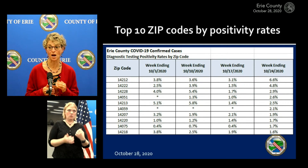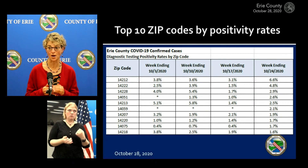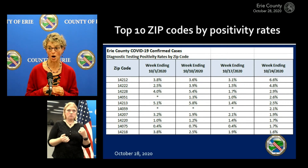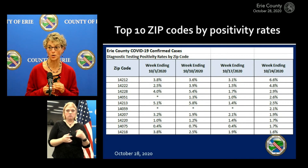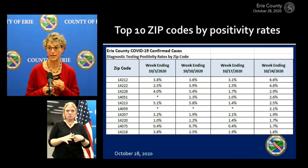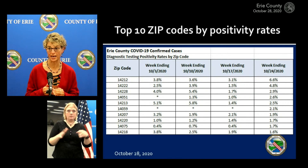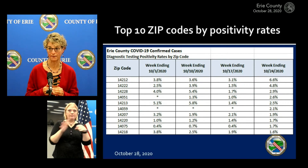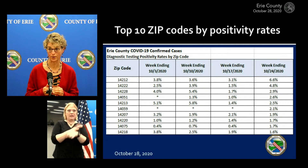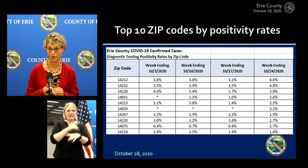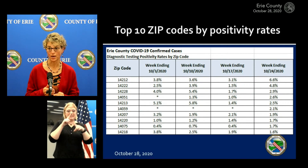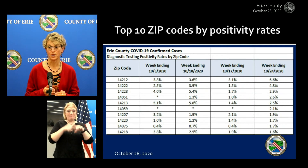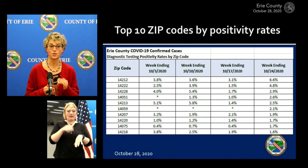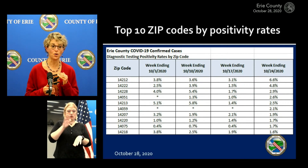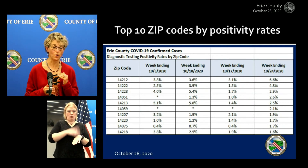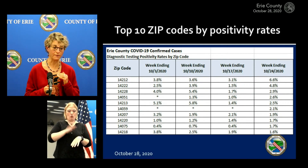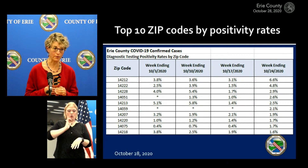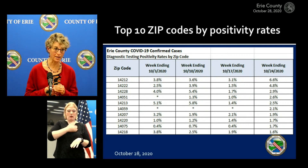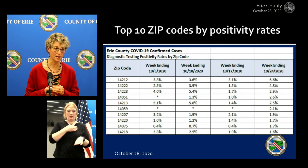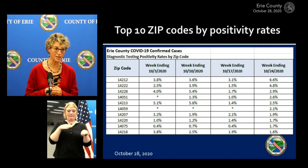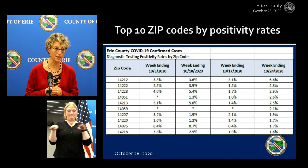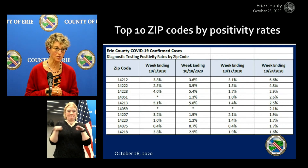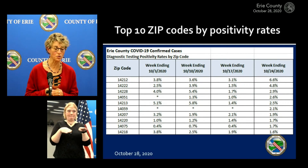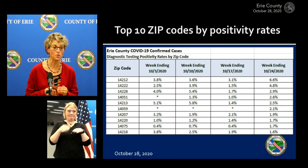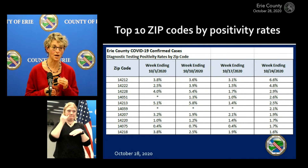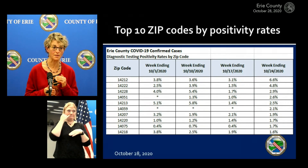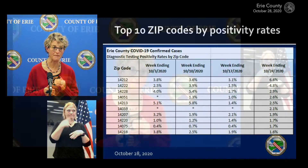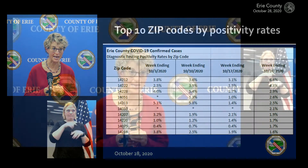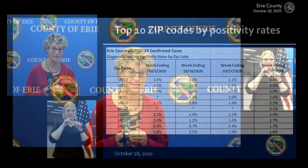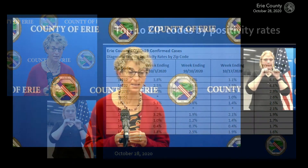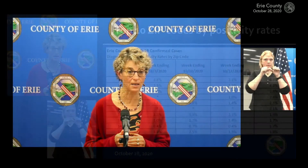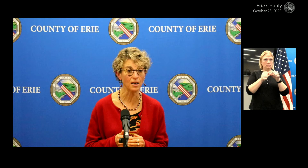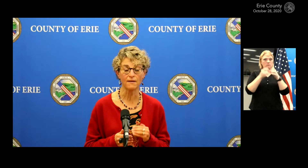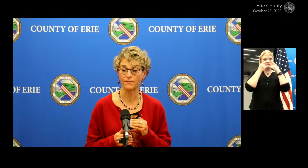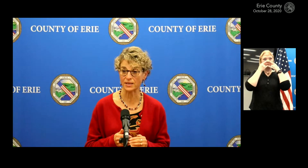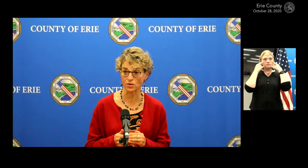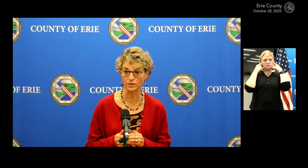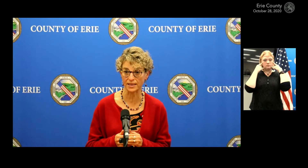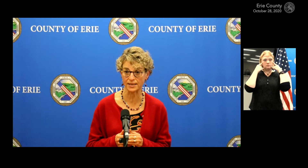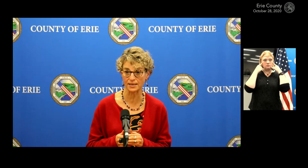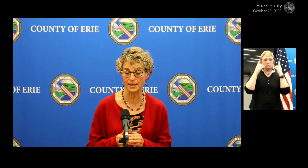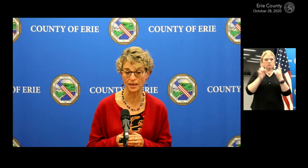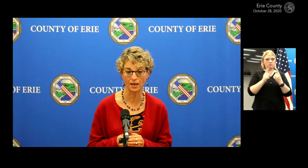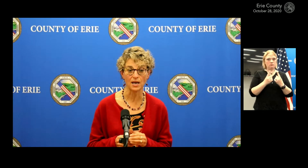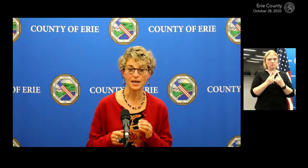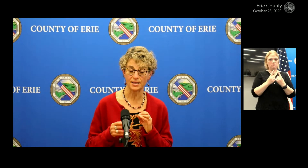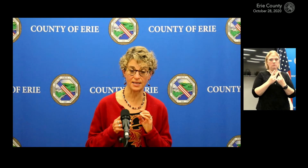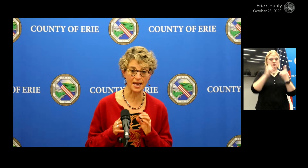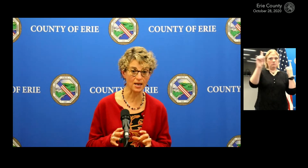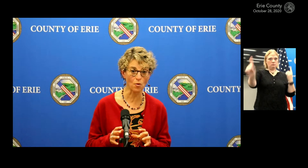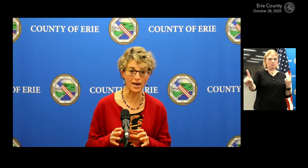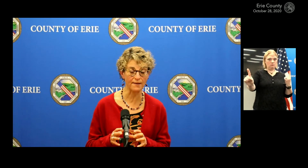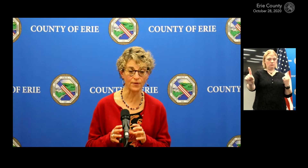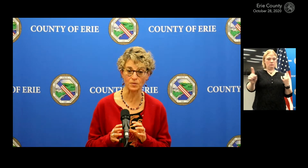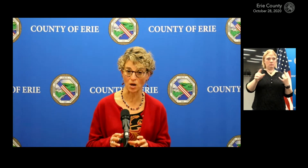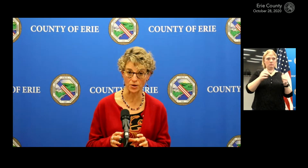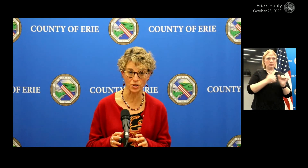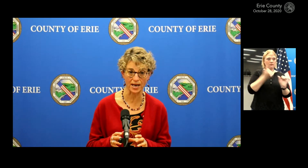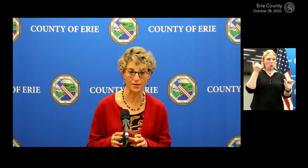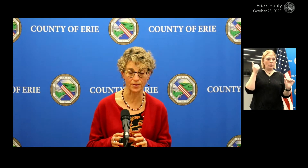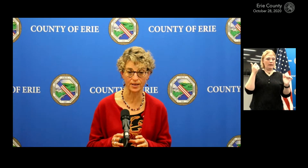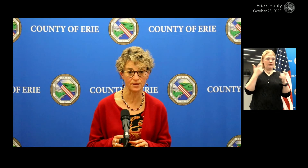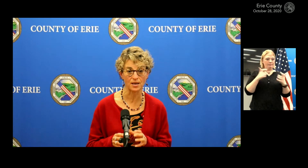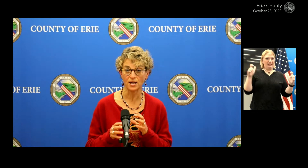dependent on our behavior. So if we continue masking, physical distancing, staying away from